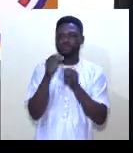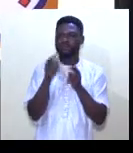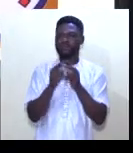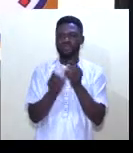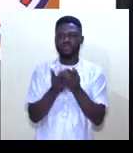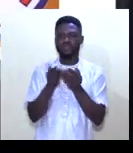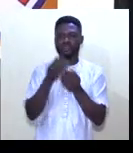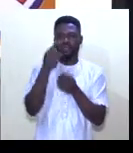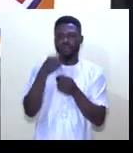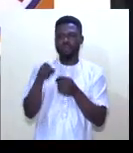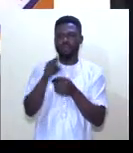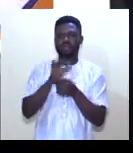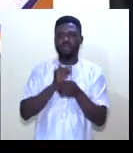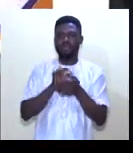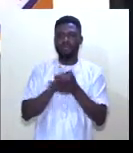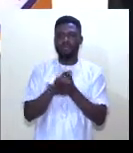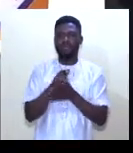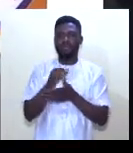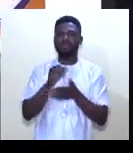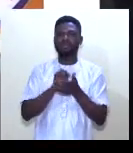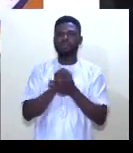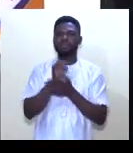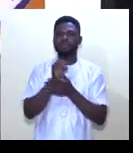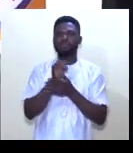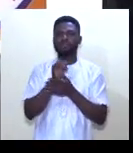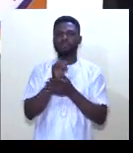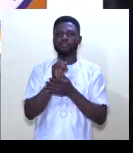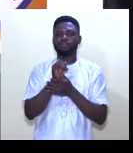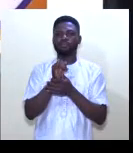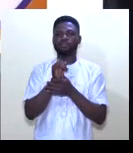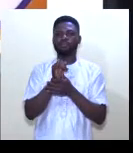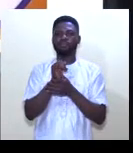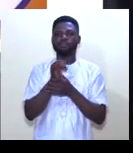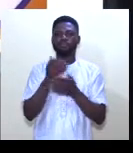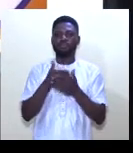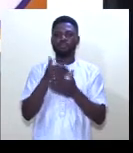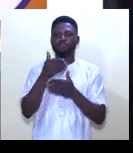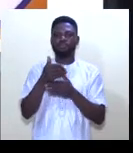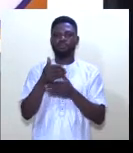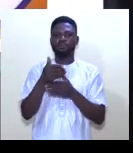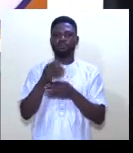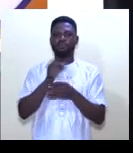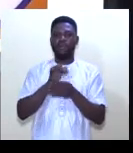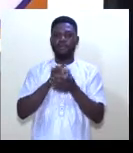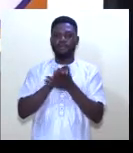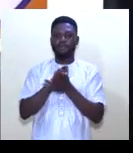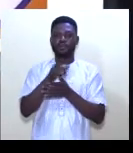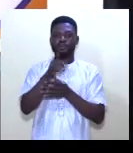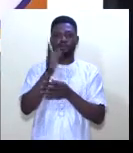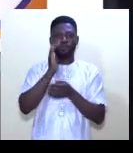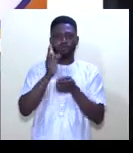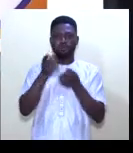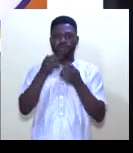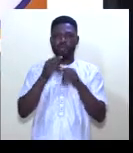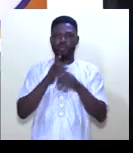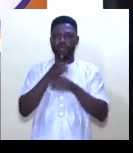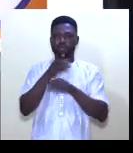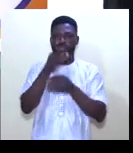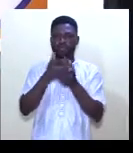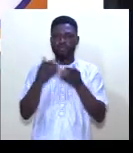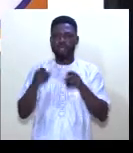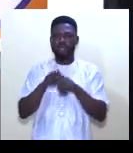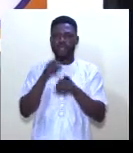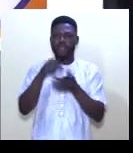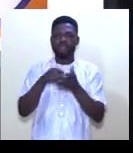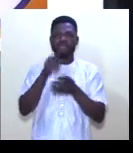210. Easy peasy for you, I believe, my friend. So let's move on to the next one. I believe that if you come across something like this in